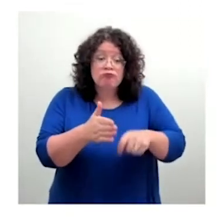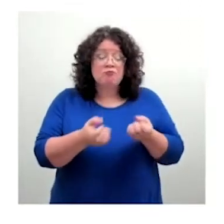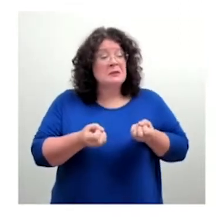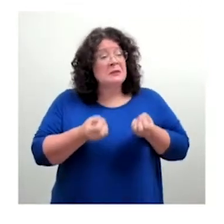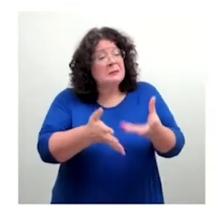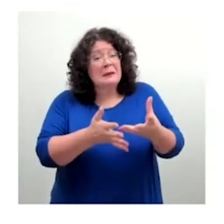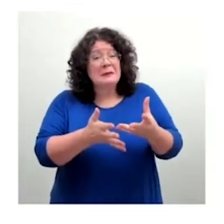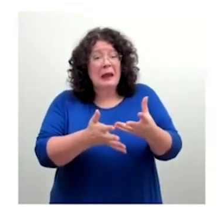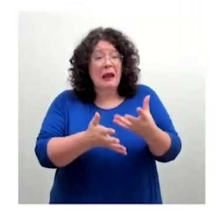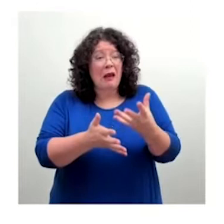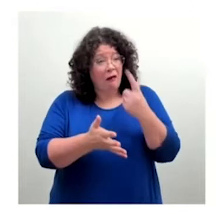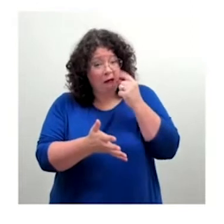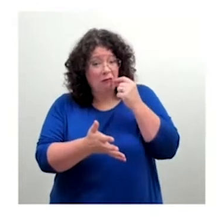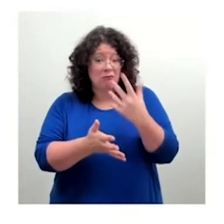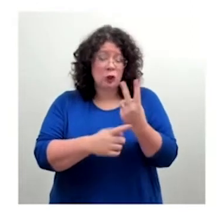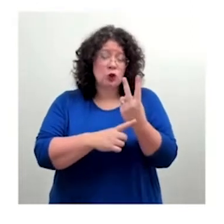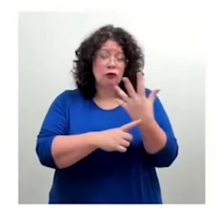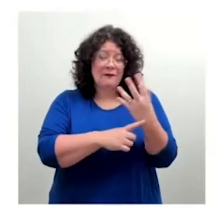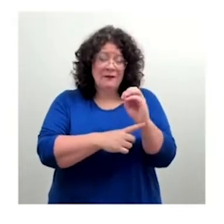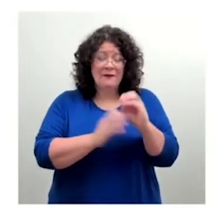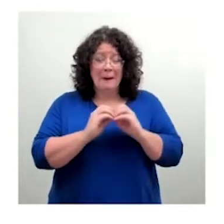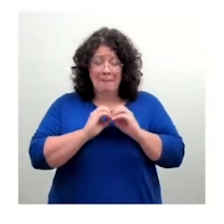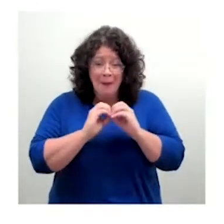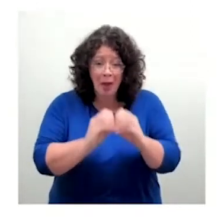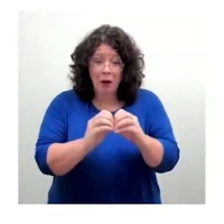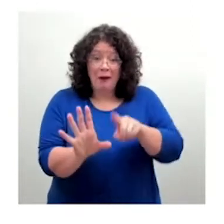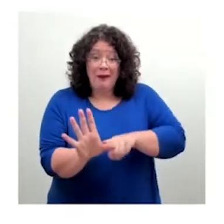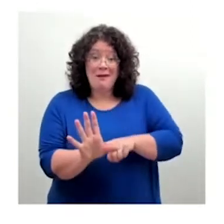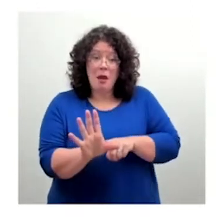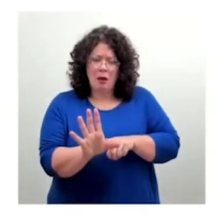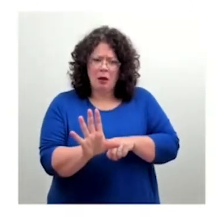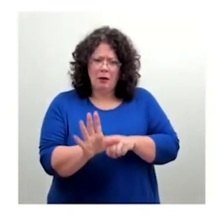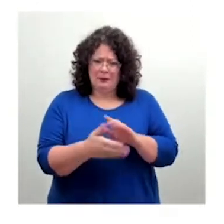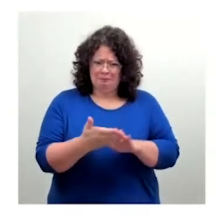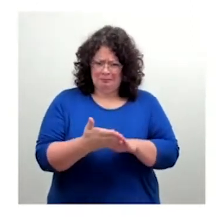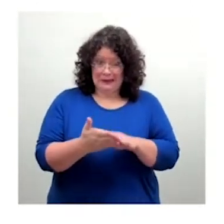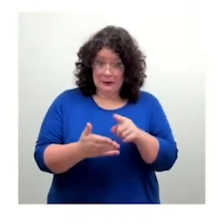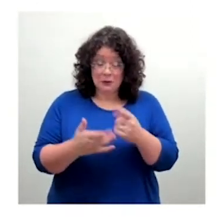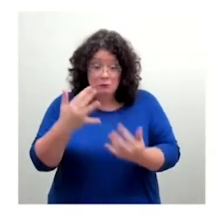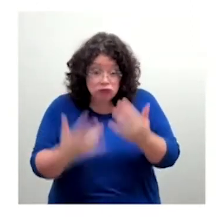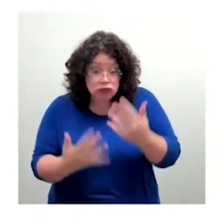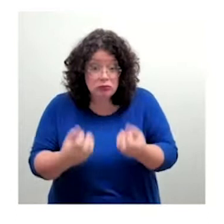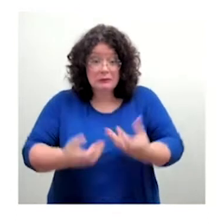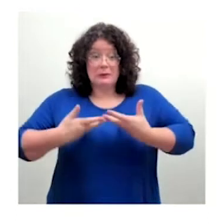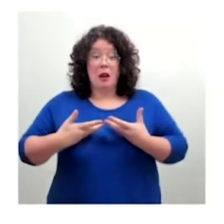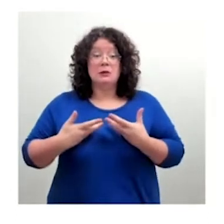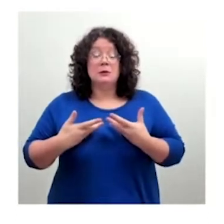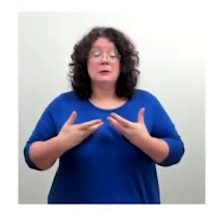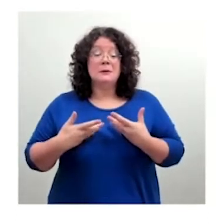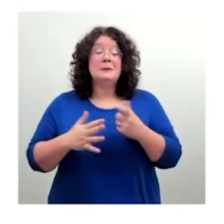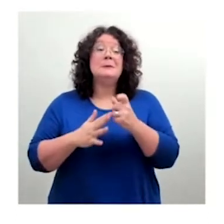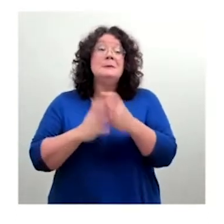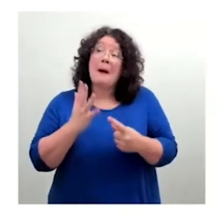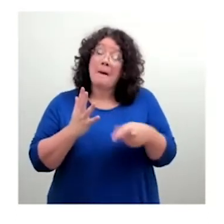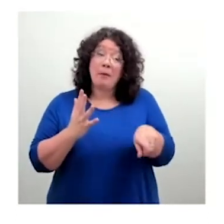date. So that sets the theme, the scene, if you like, for the sort of the challenges and the opportunities that we're hoping the strategy